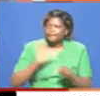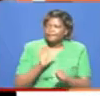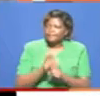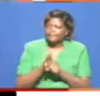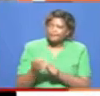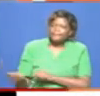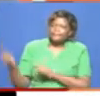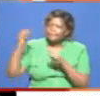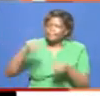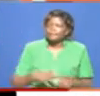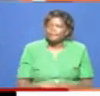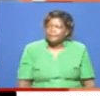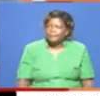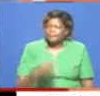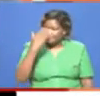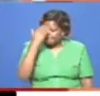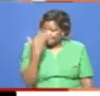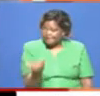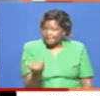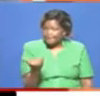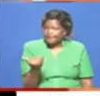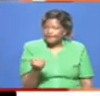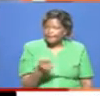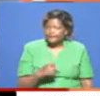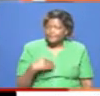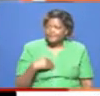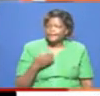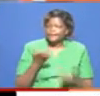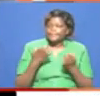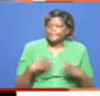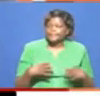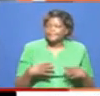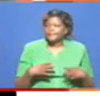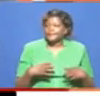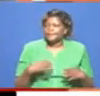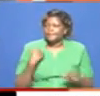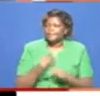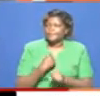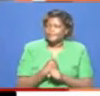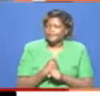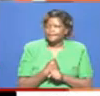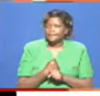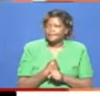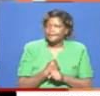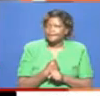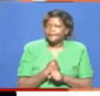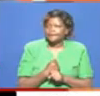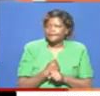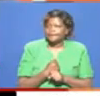event. Okay. Because one, we'll have entrepreneurs doing a masterclass right. on entrepreneurship so they can benefit from that.